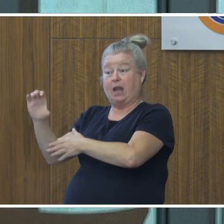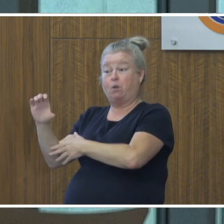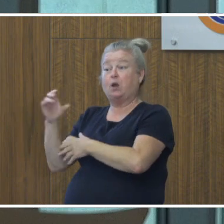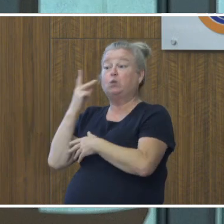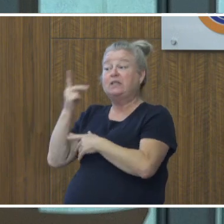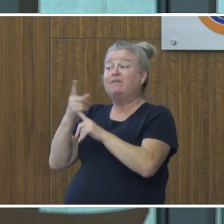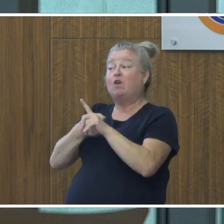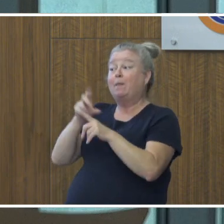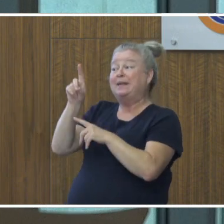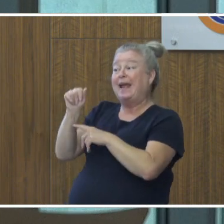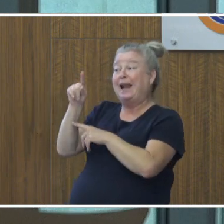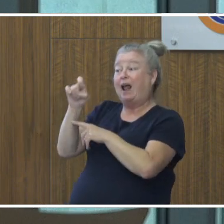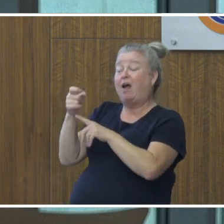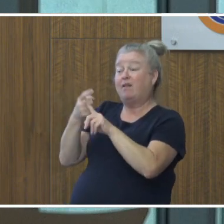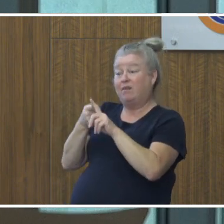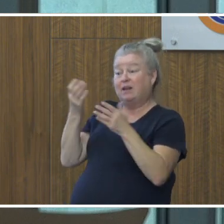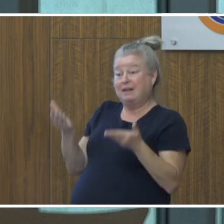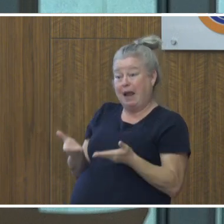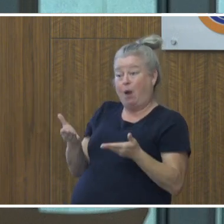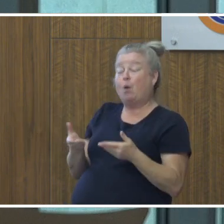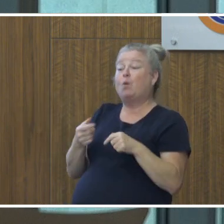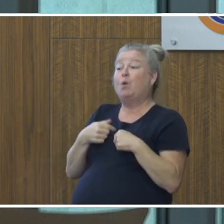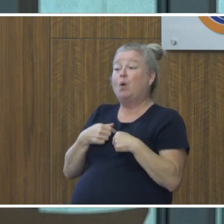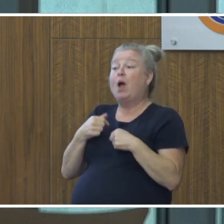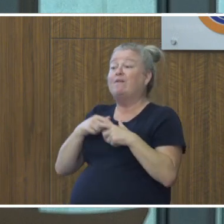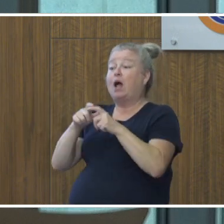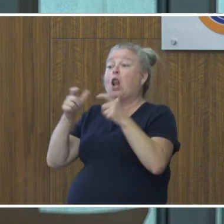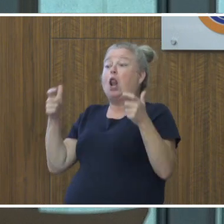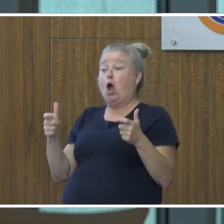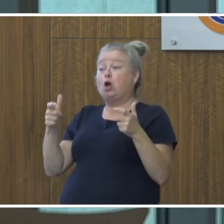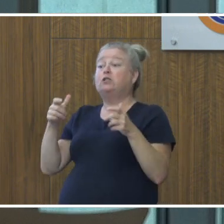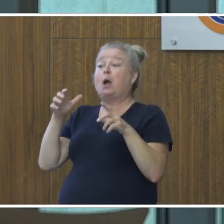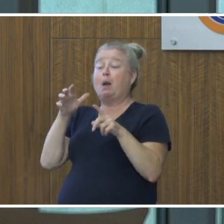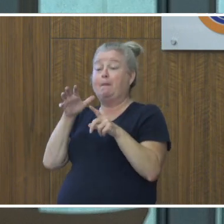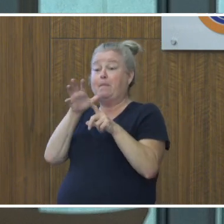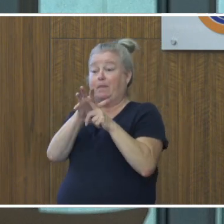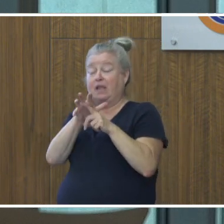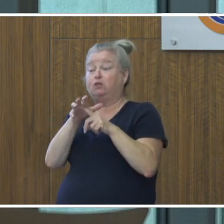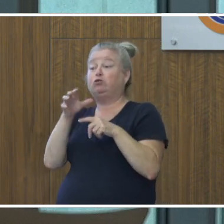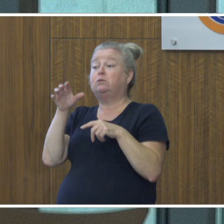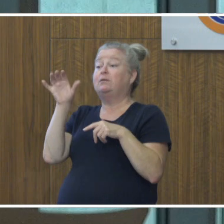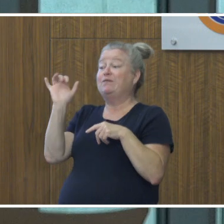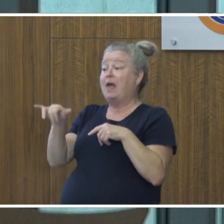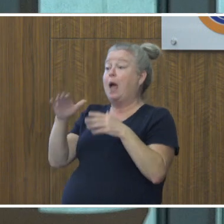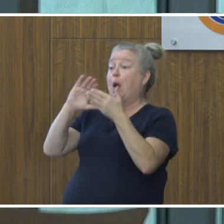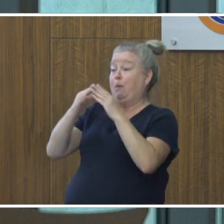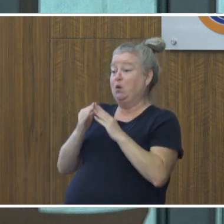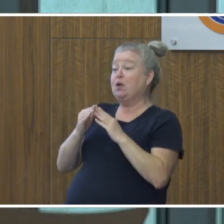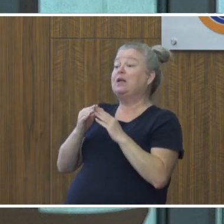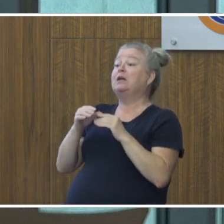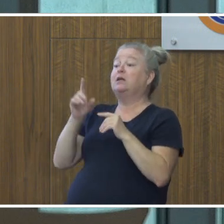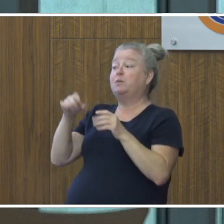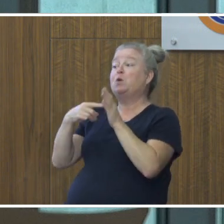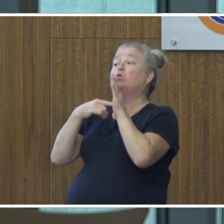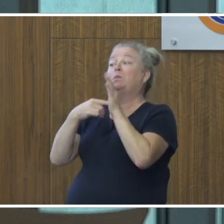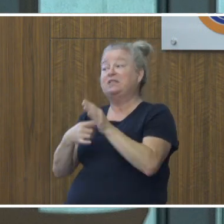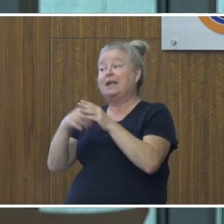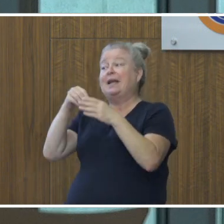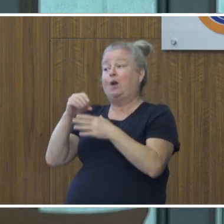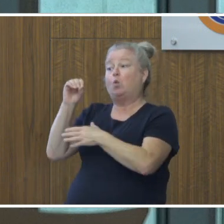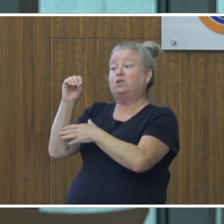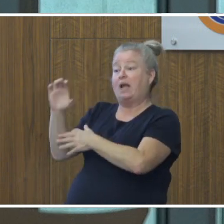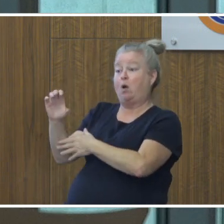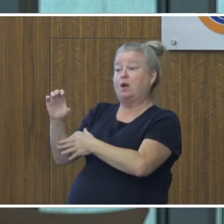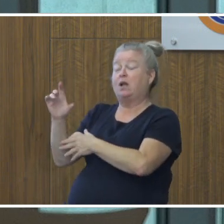that has been dropped that there is a large population of the Latinx community that really needs to be represented in Orange County.